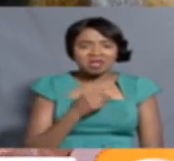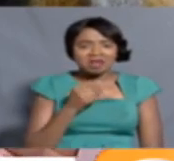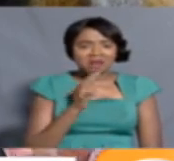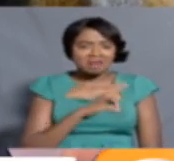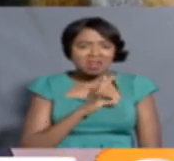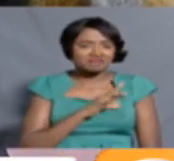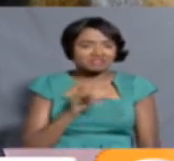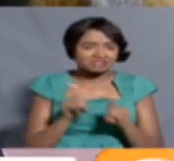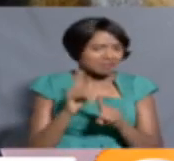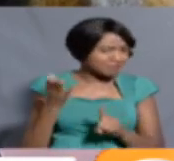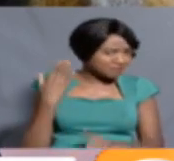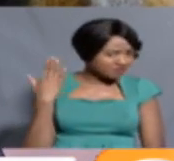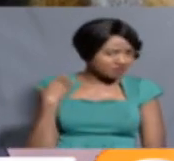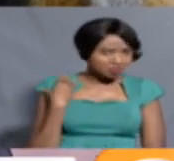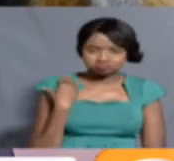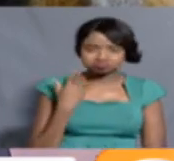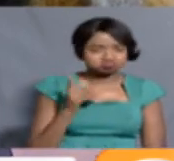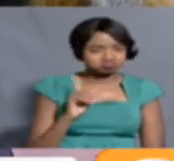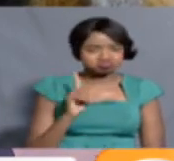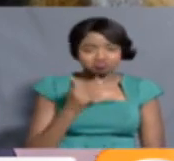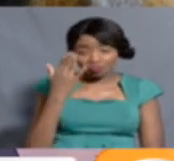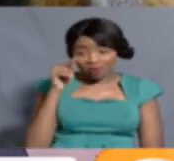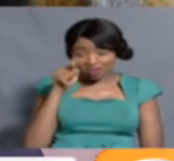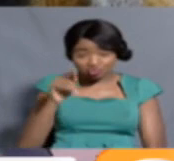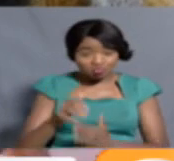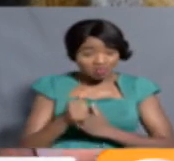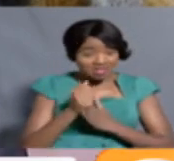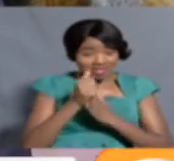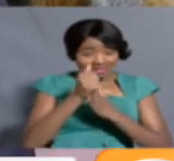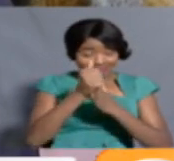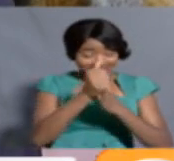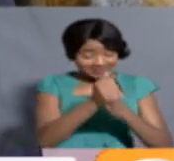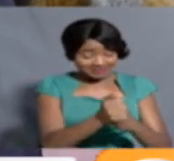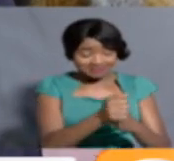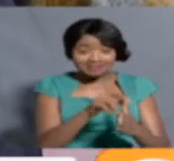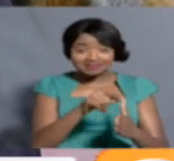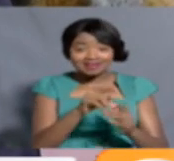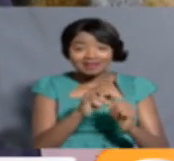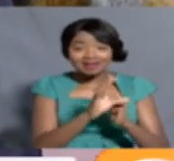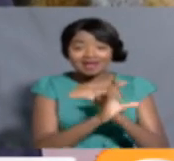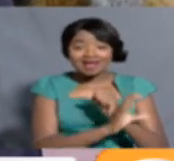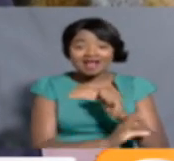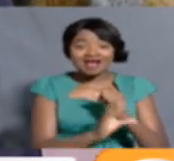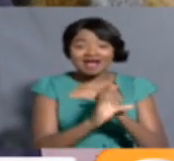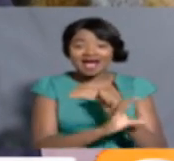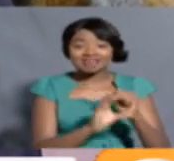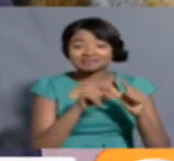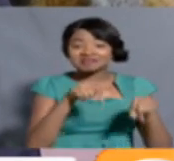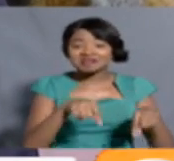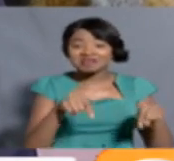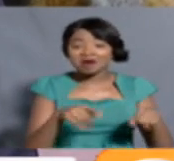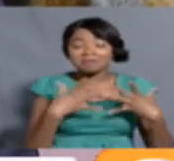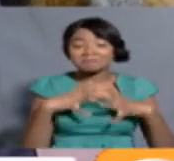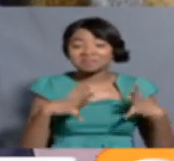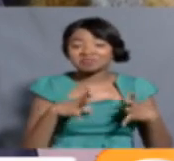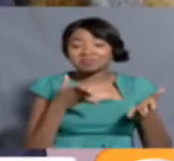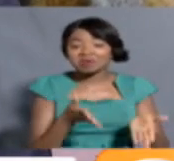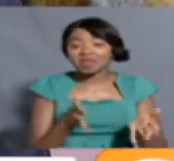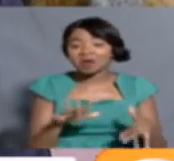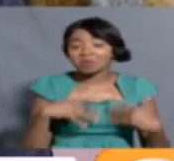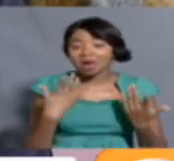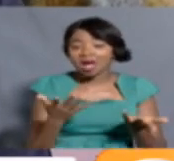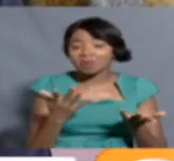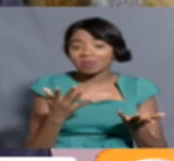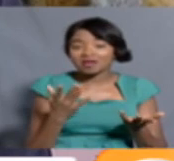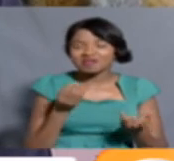enjoyed. Because you are leading a more informed kind of population. They know very